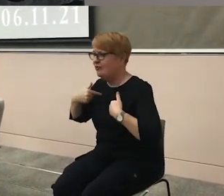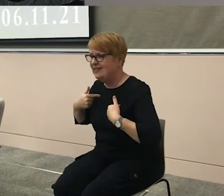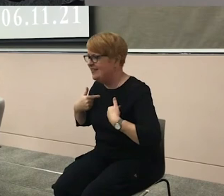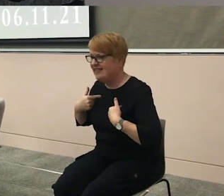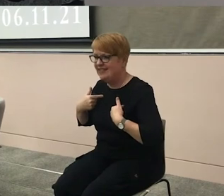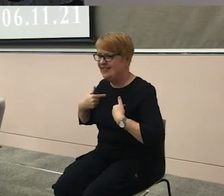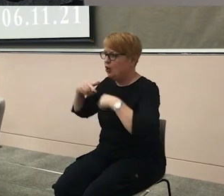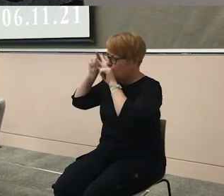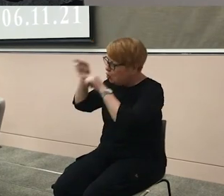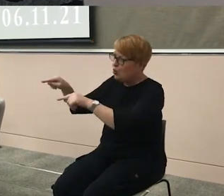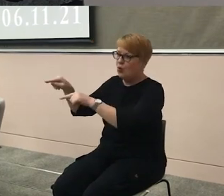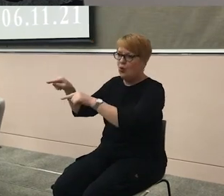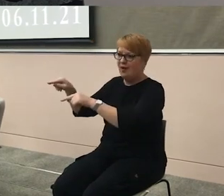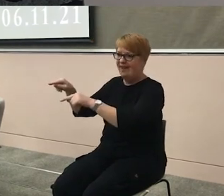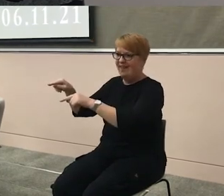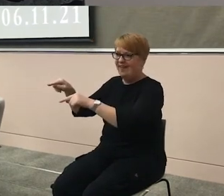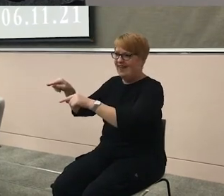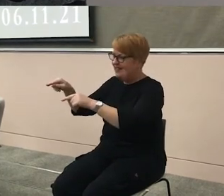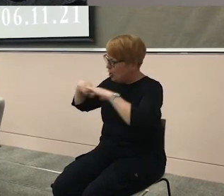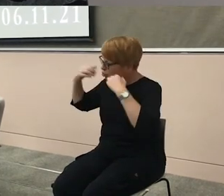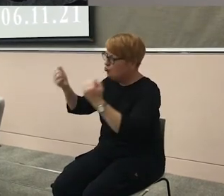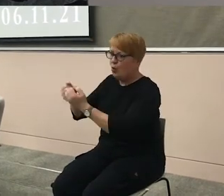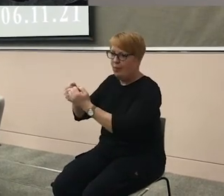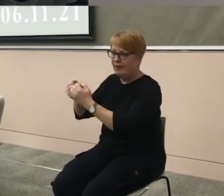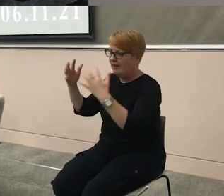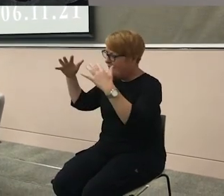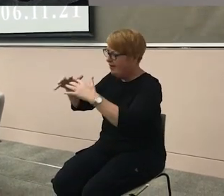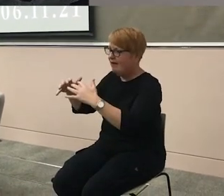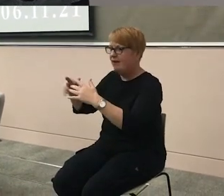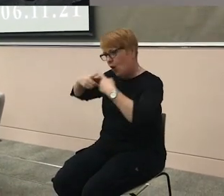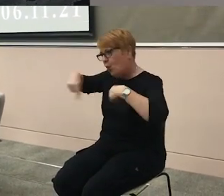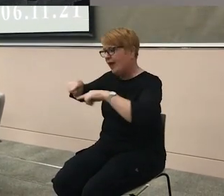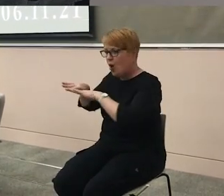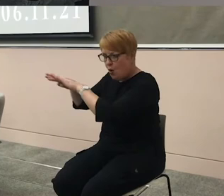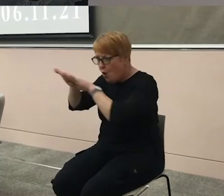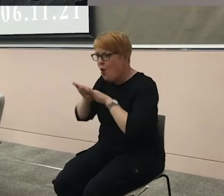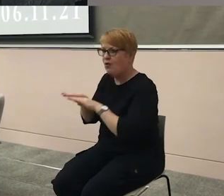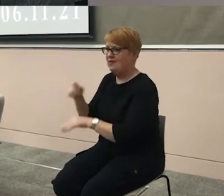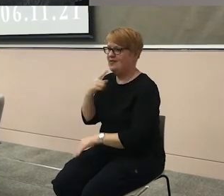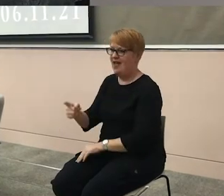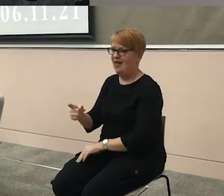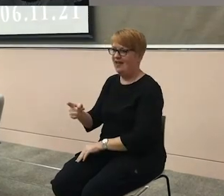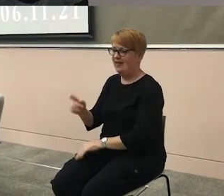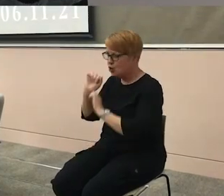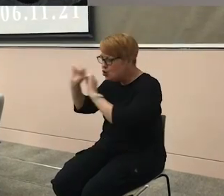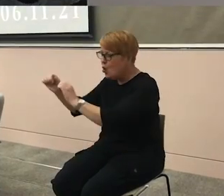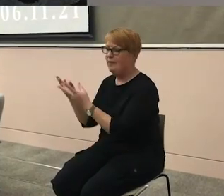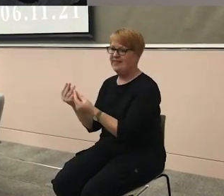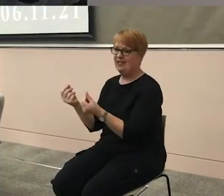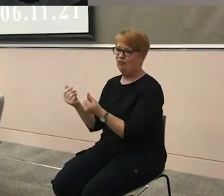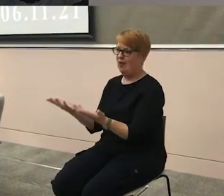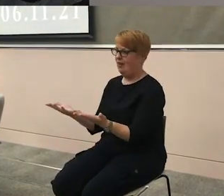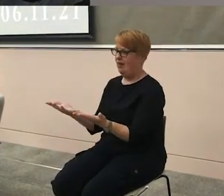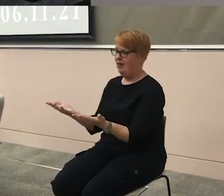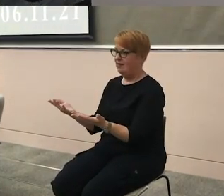you're not making art from this group of people. Yeah, it's always your material. Yeah. So being